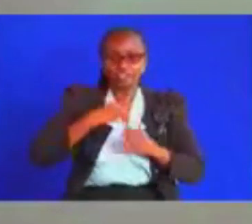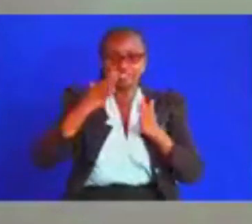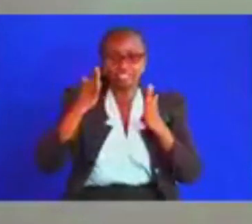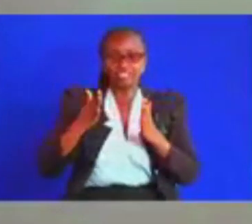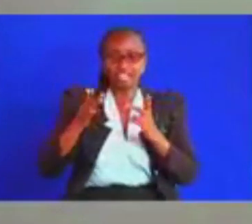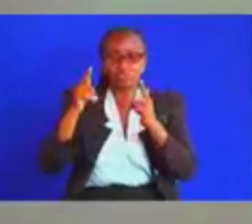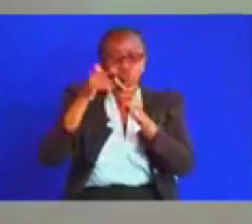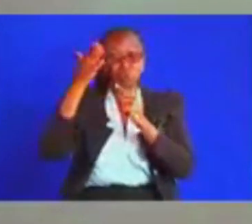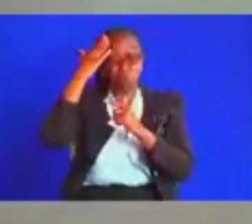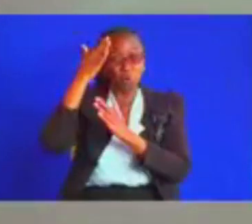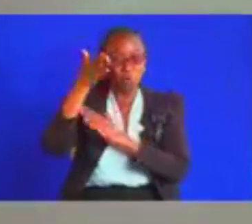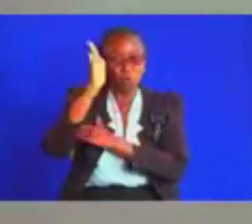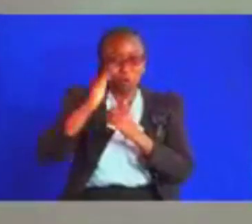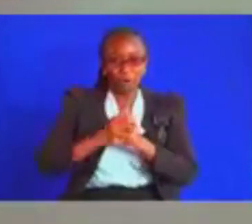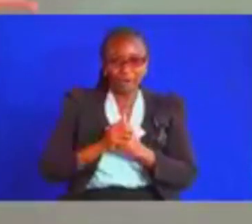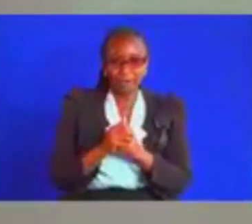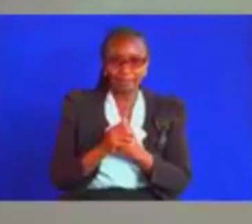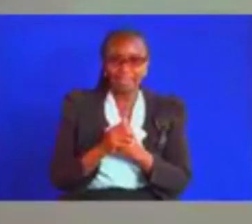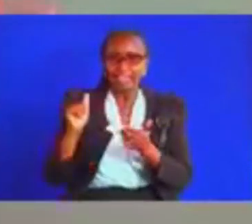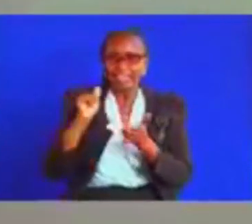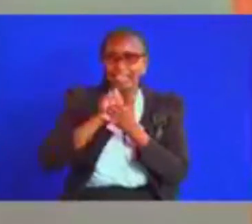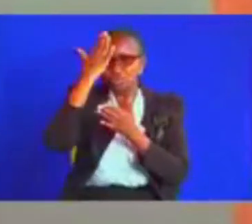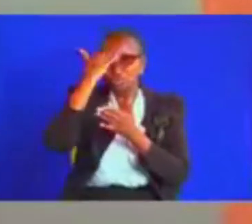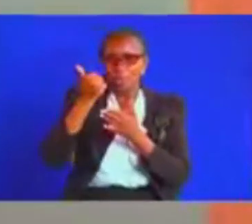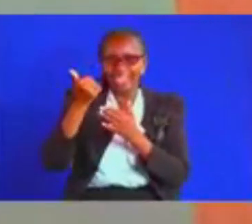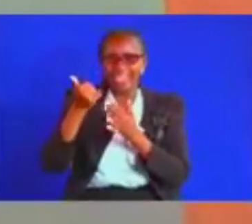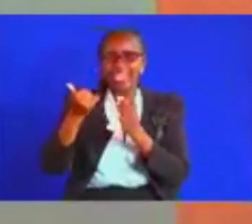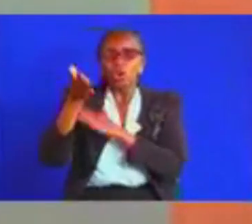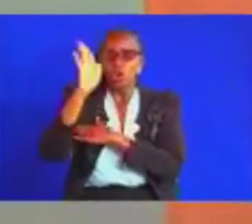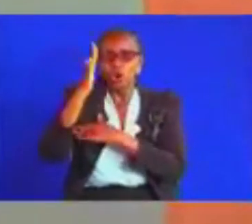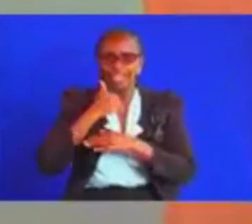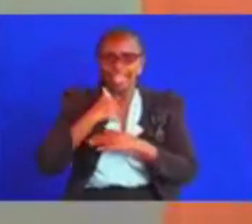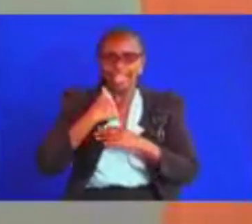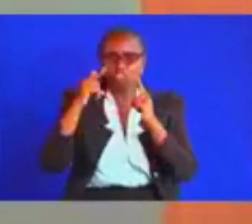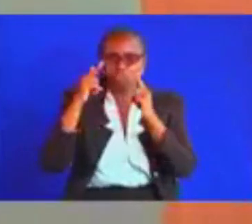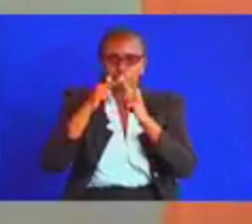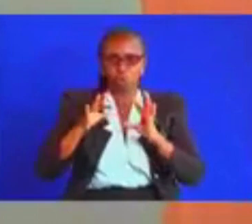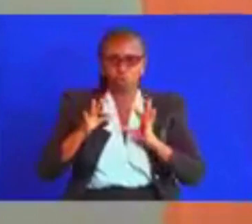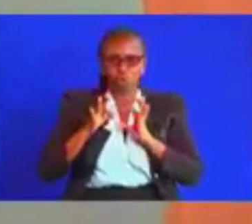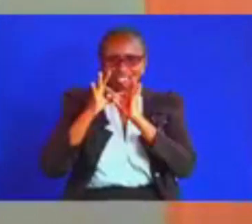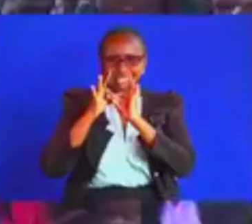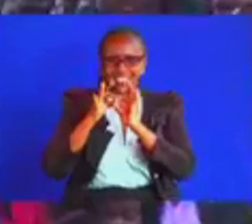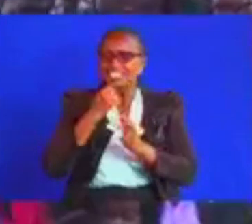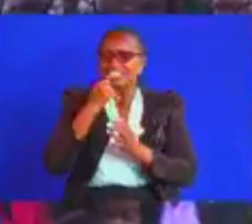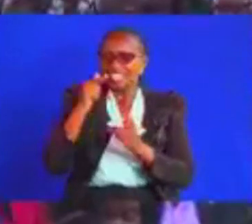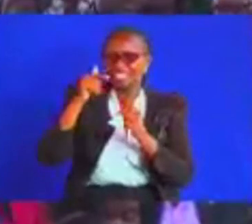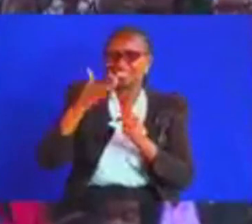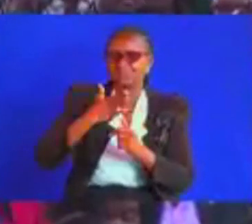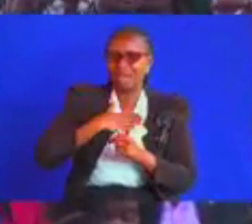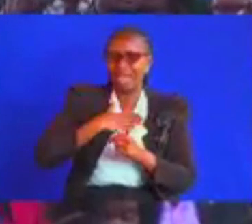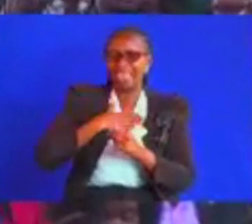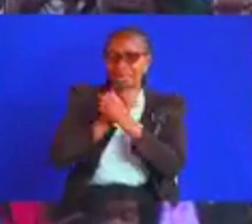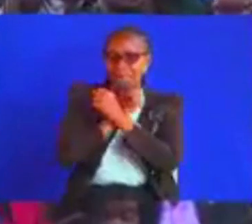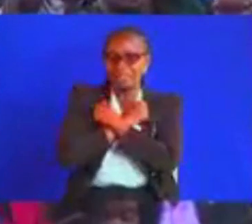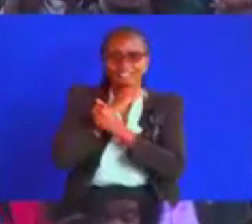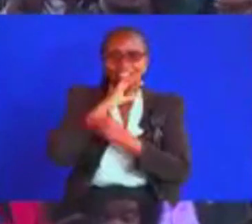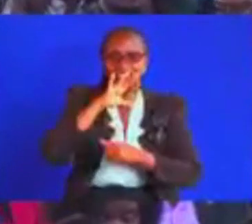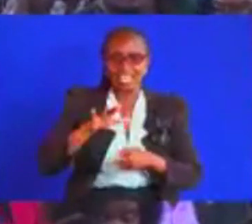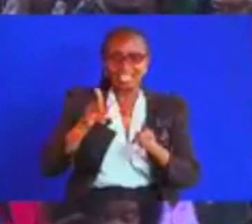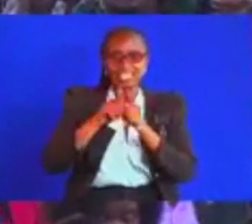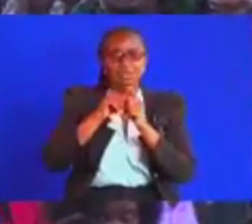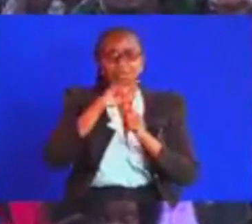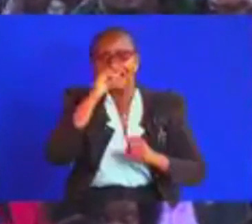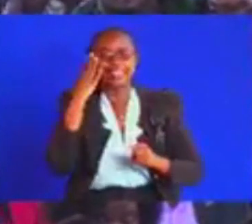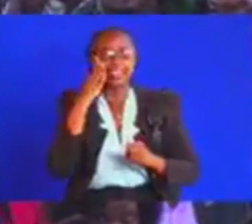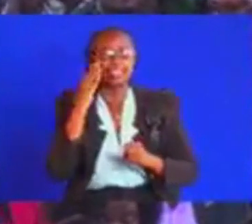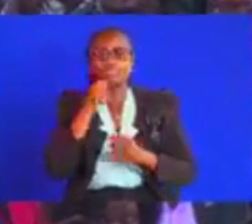him. That was the reason why God had to accredit Jesus. He said, this is my beloved son. And then in another experience, he